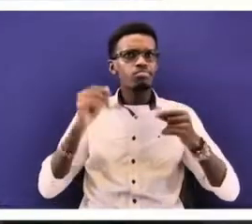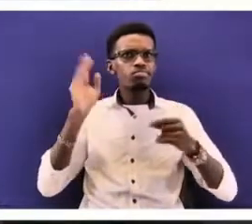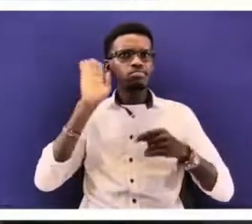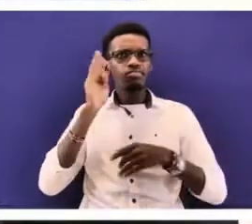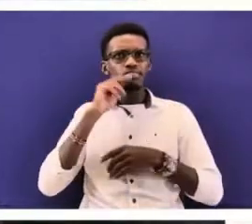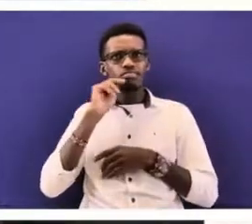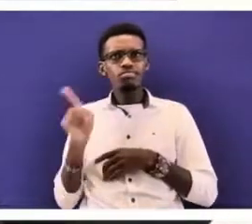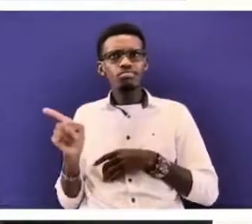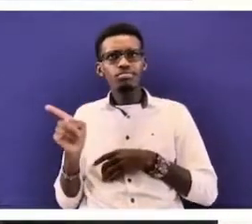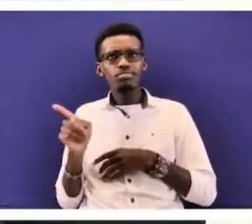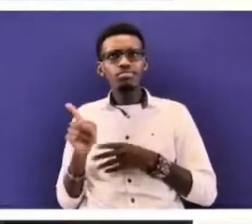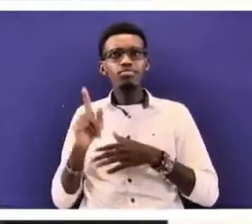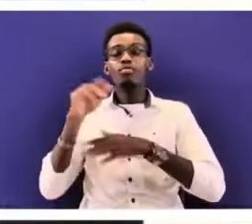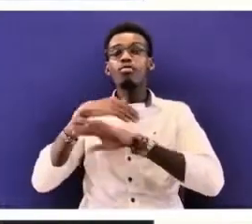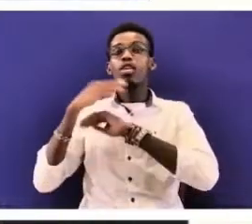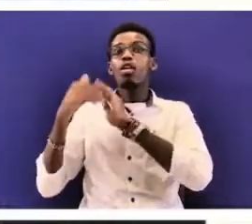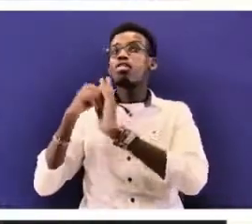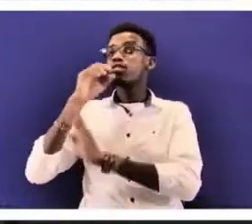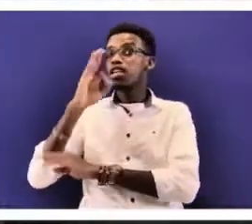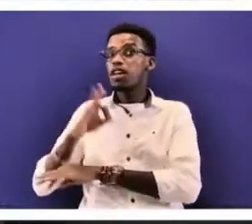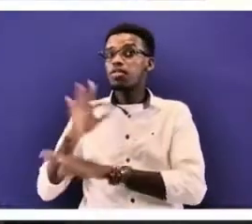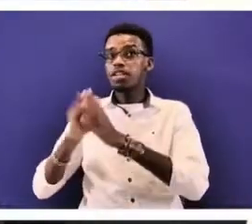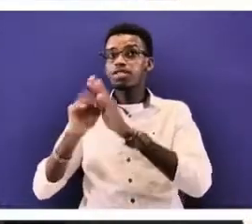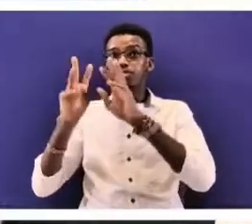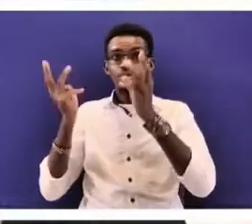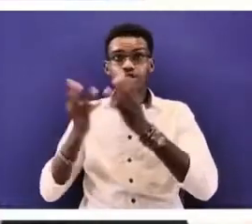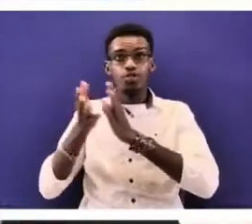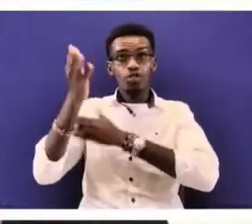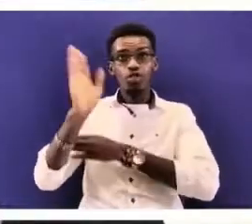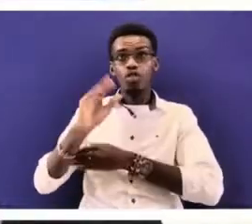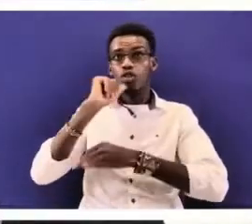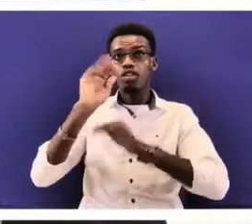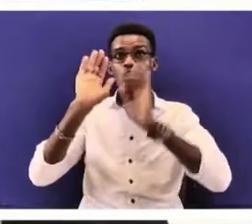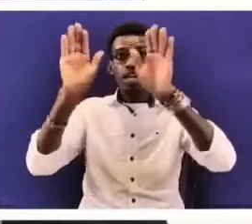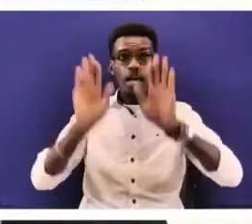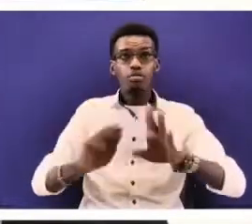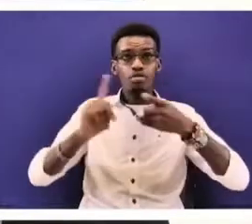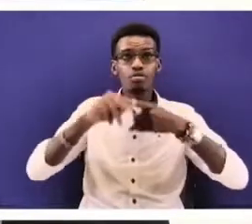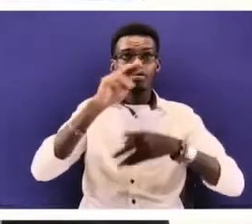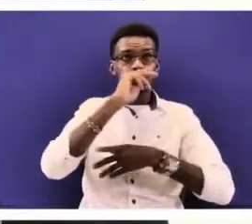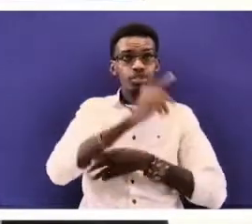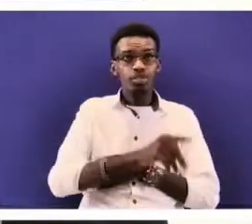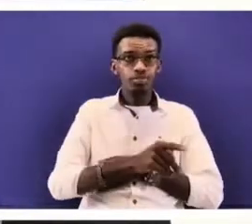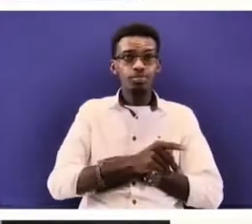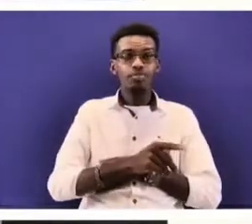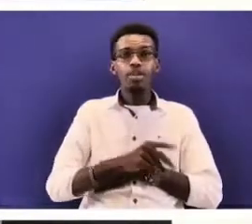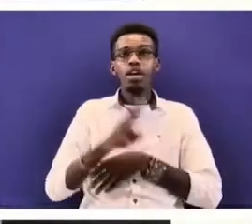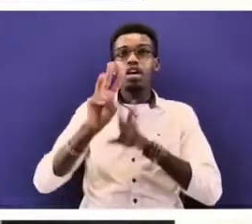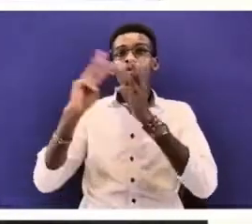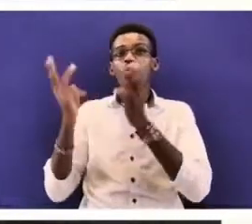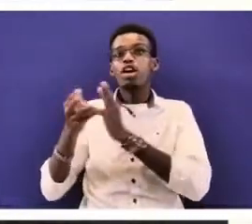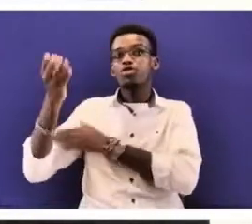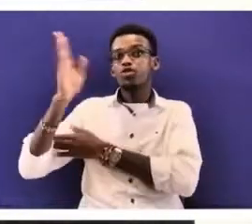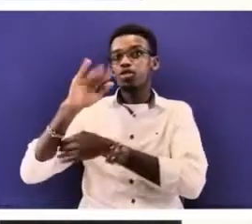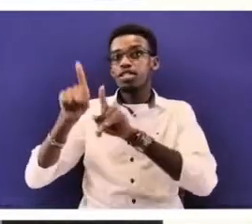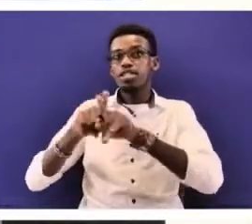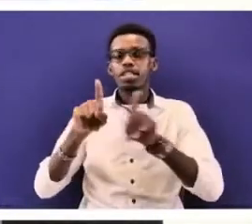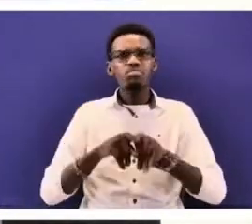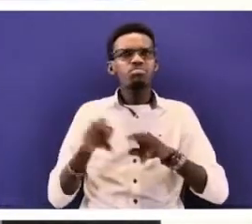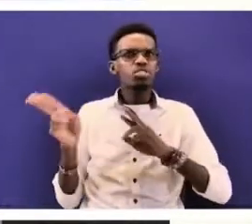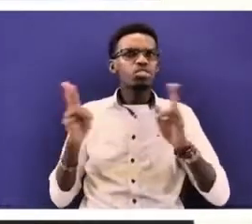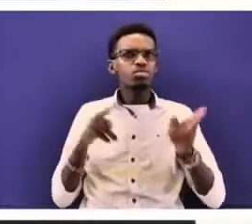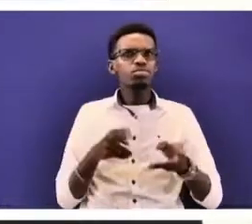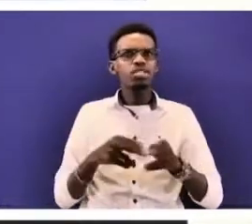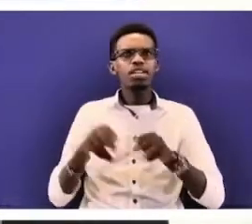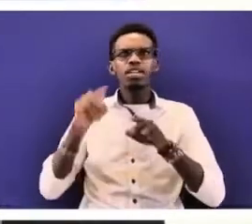him? Almost as if the word of God was not important to him. The word of God was casual.